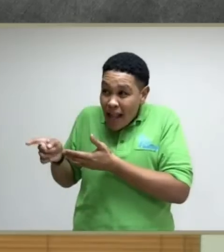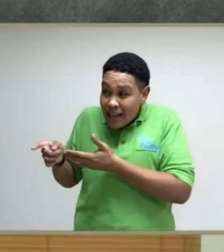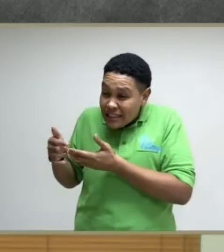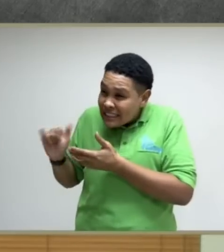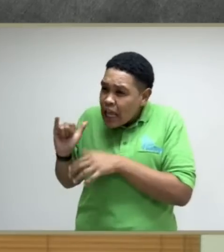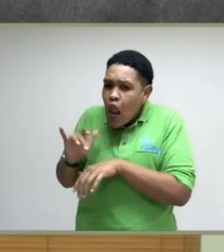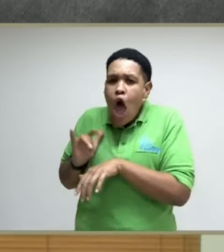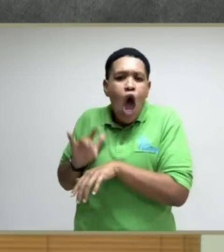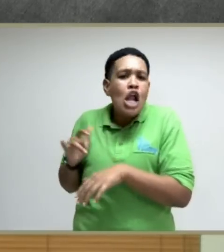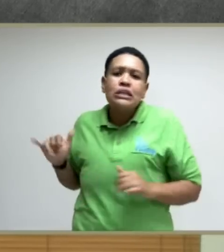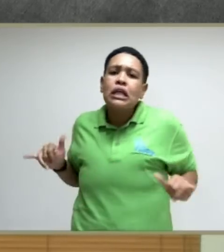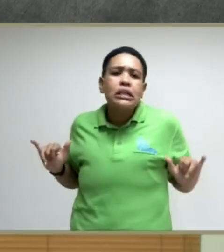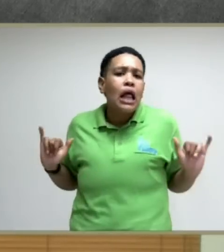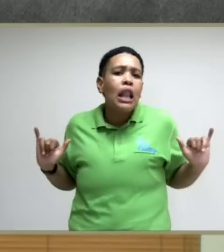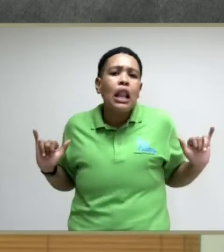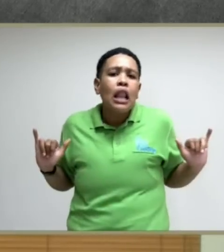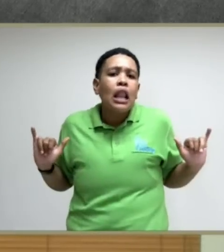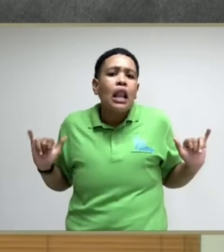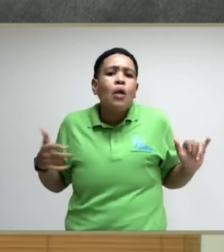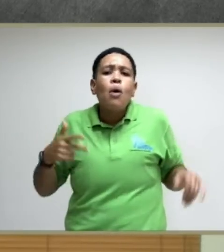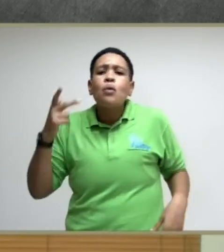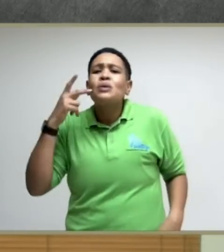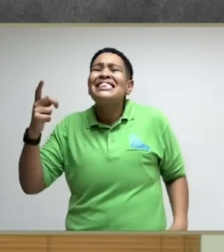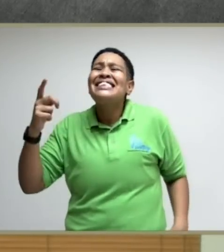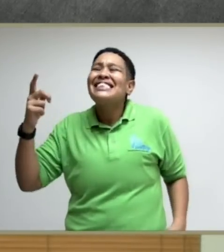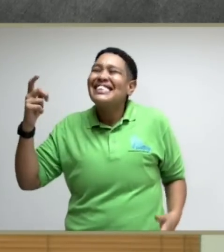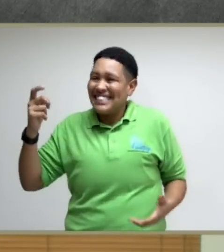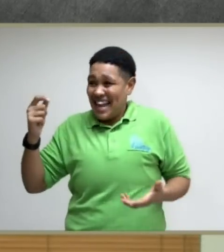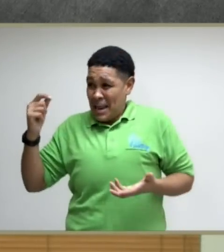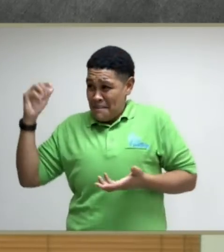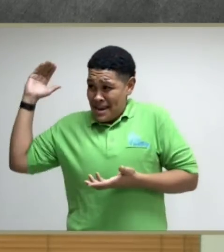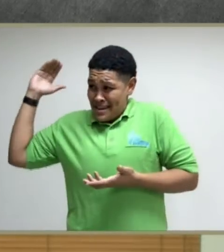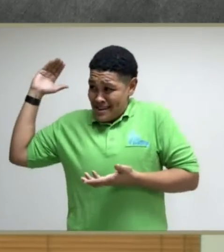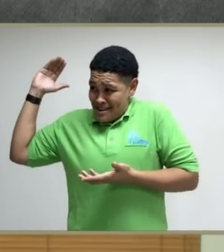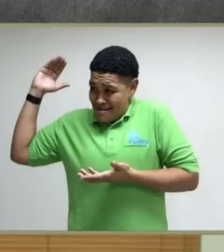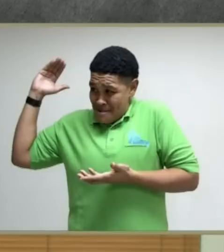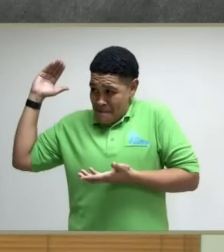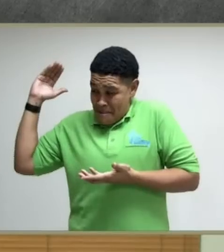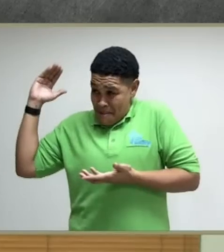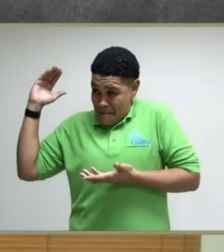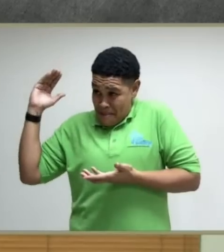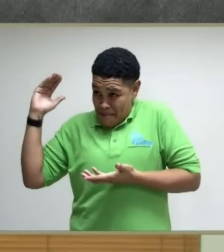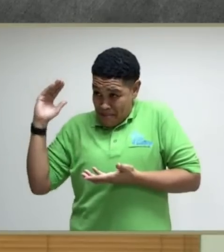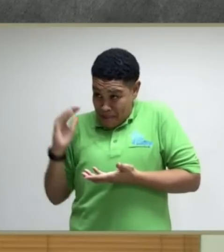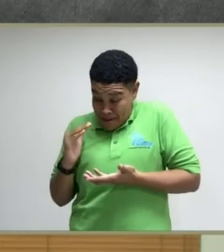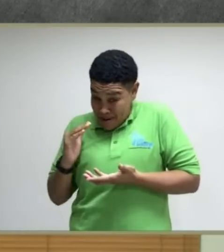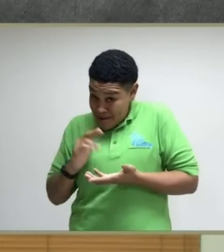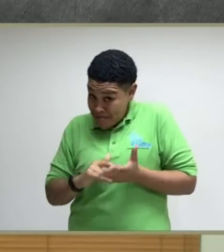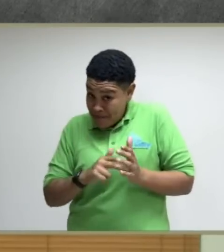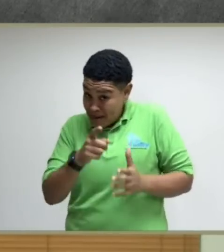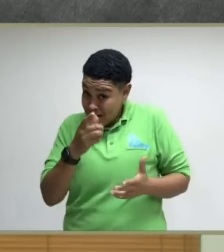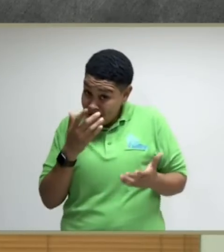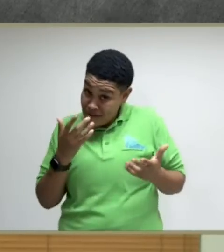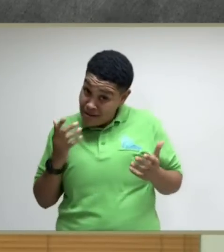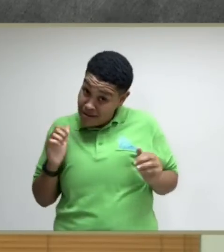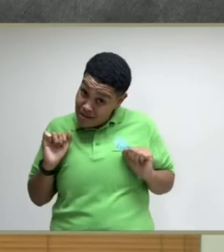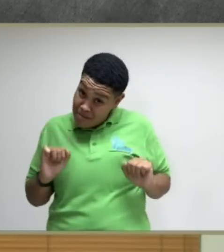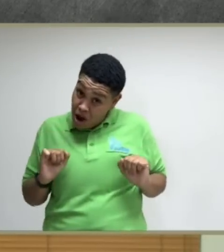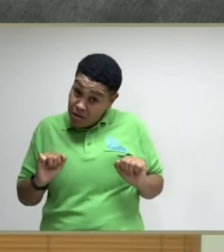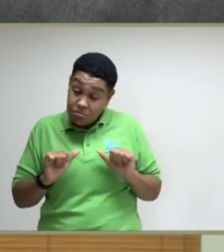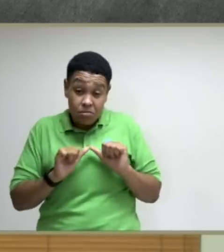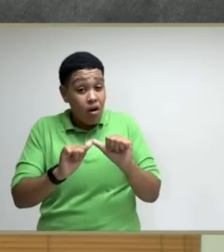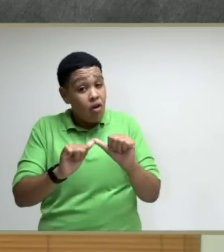early days because we're just seeing the bend going down. And it means that we may have to continue with some of